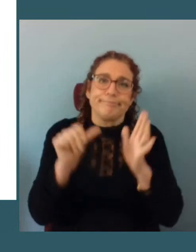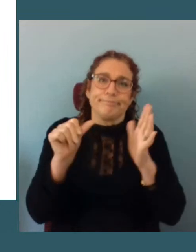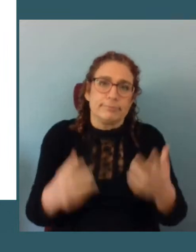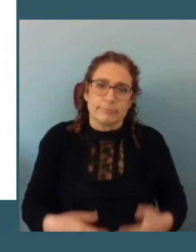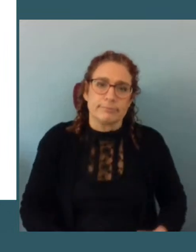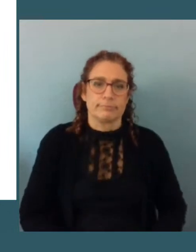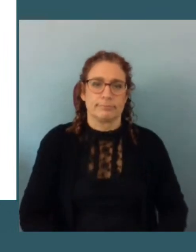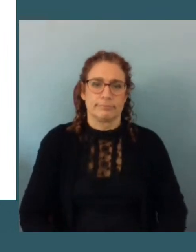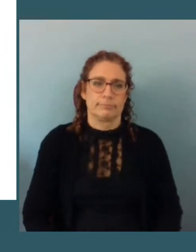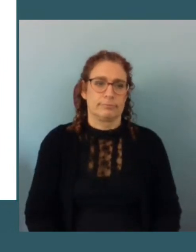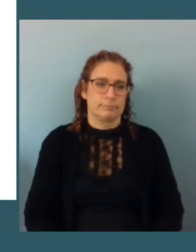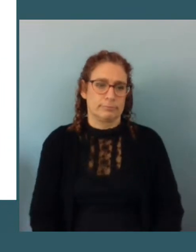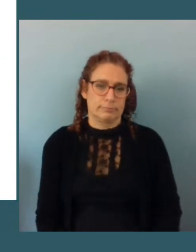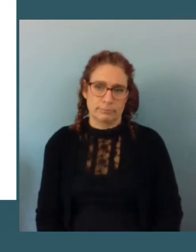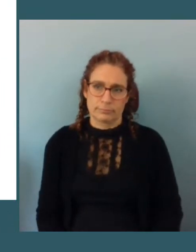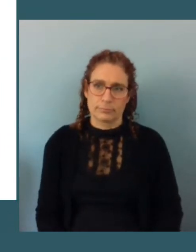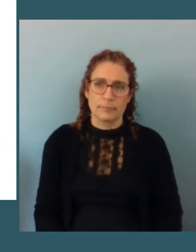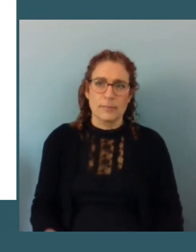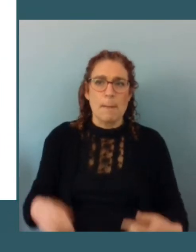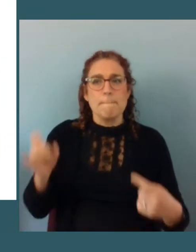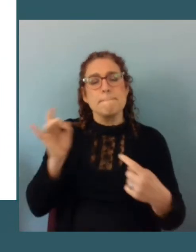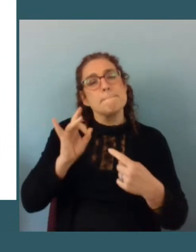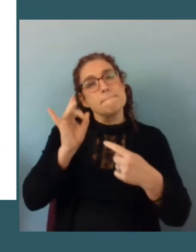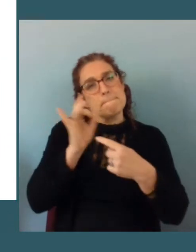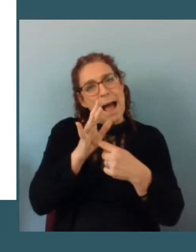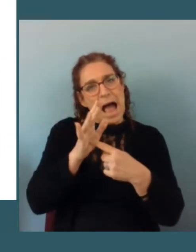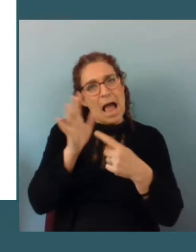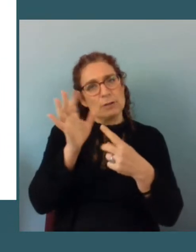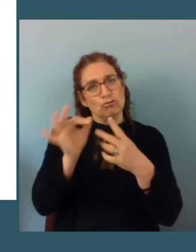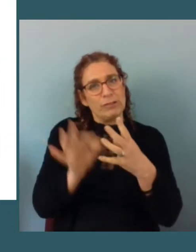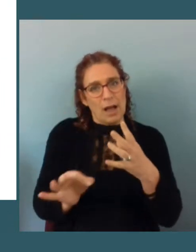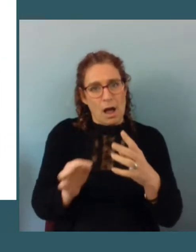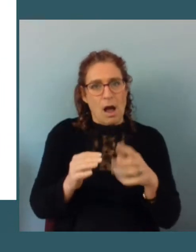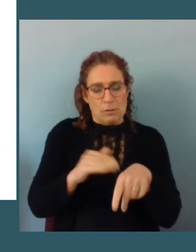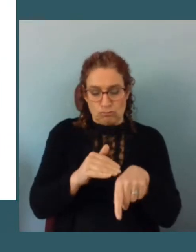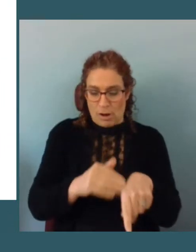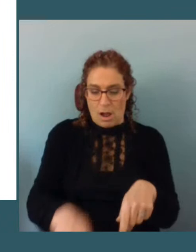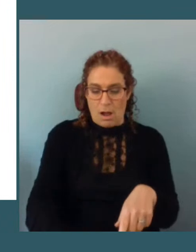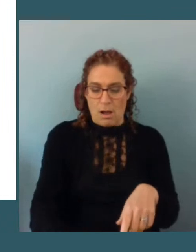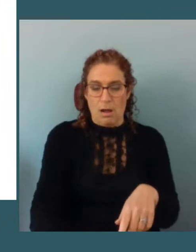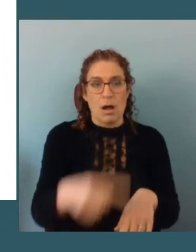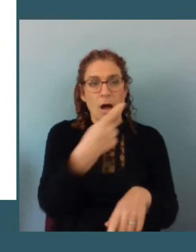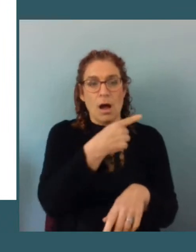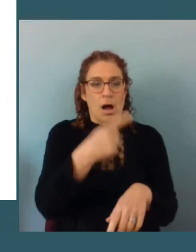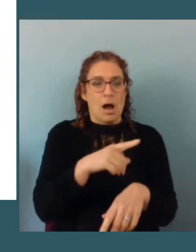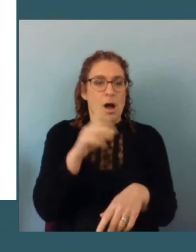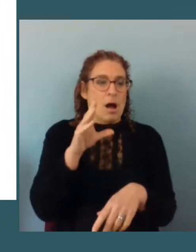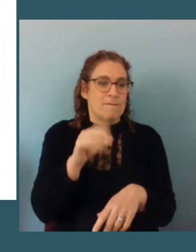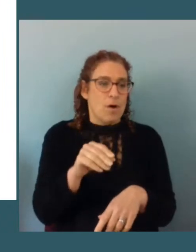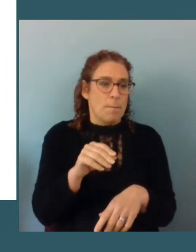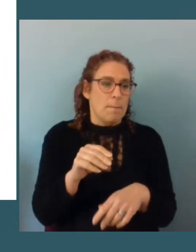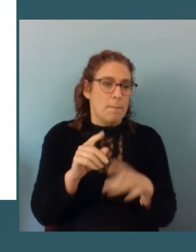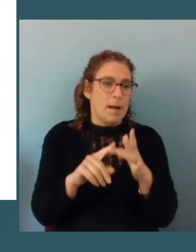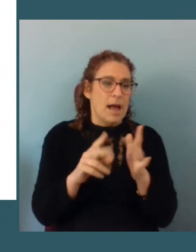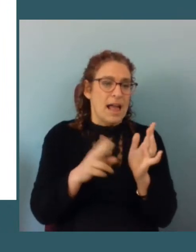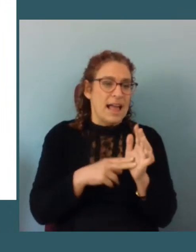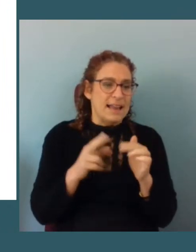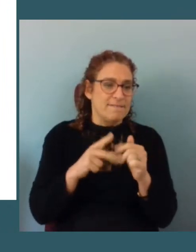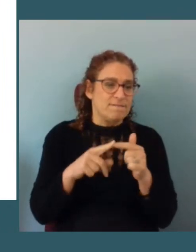So here are the main triggers by continent here. So this is a paper from Infertel et al. And as you can see,